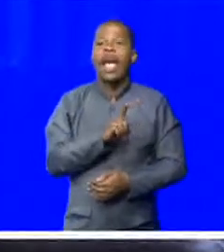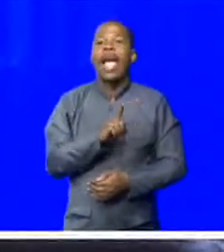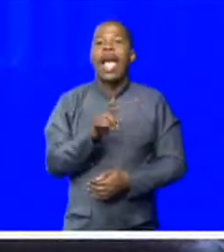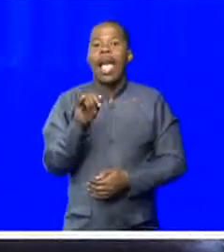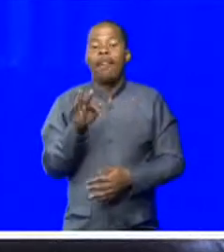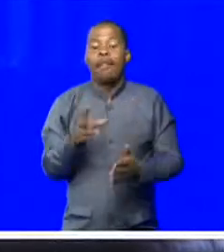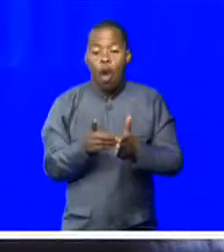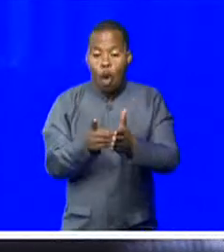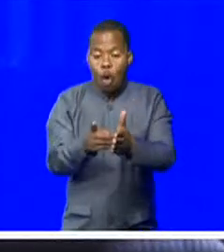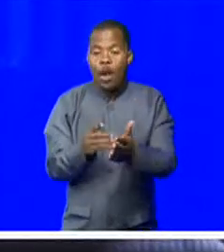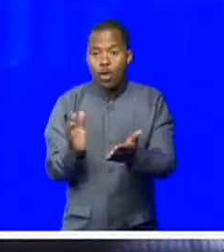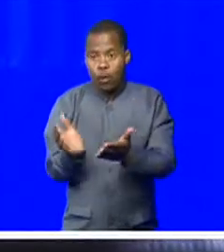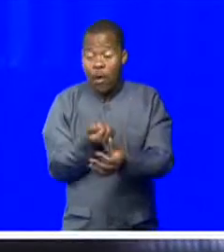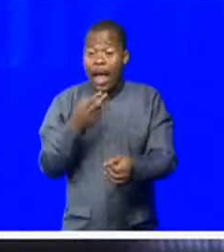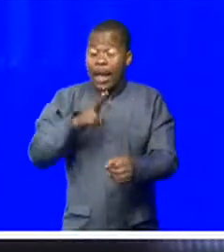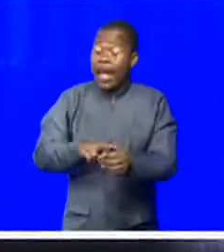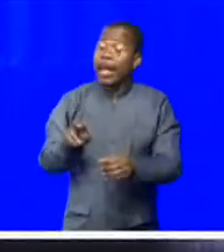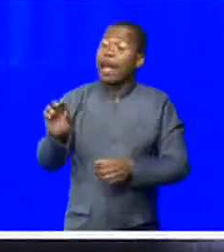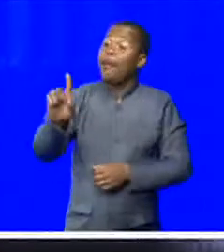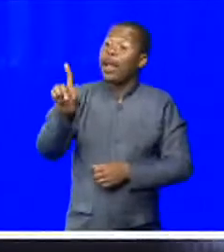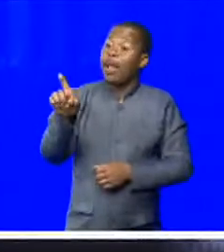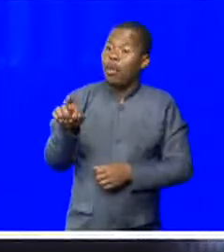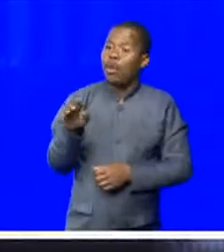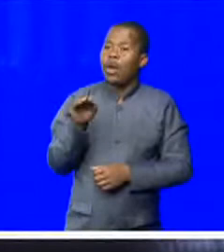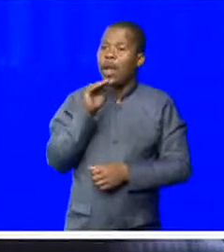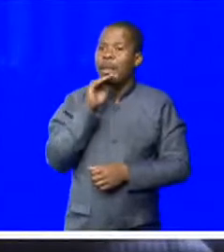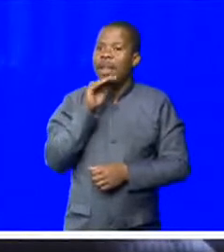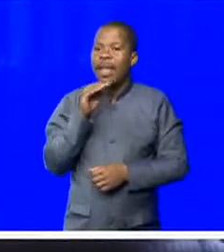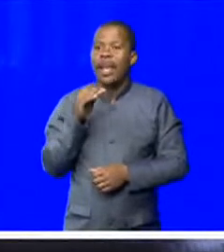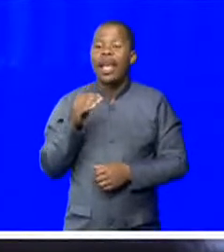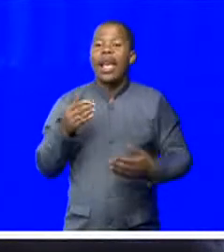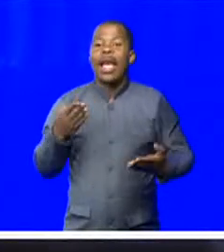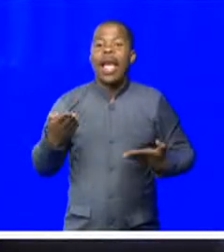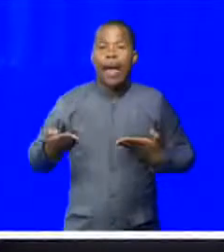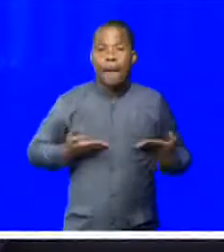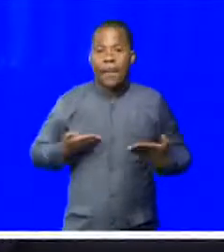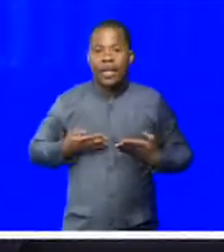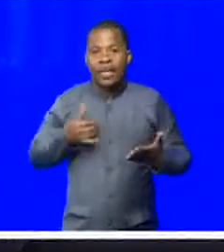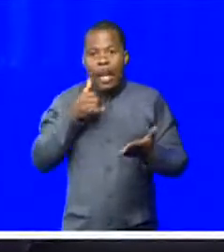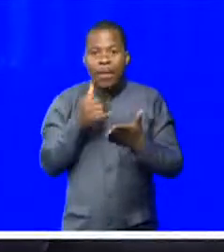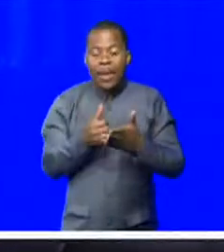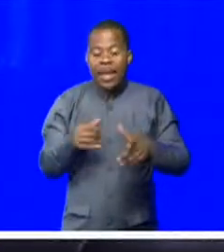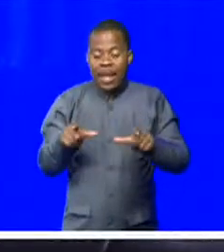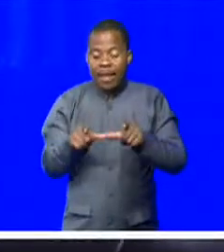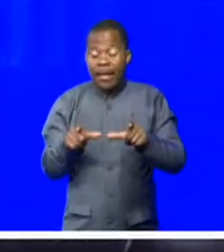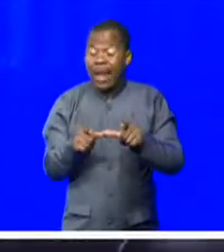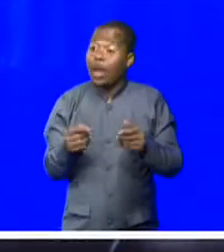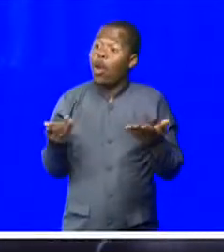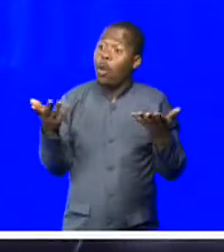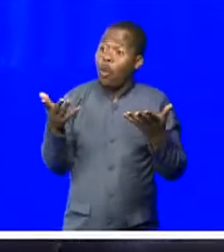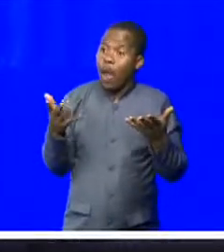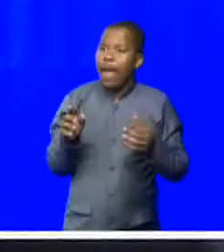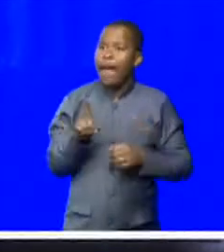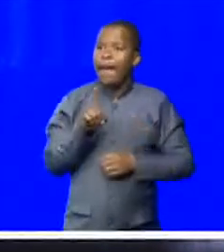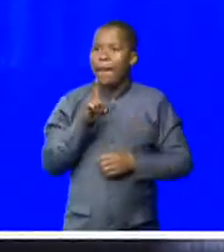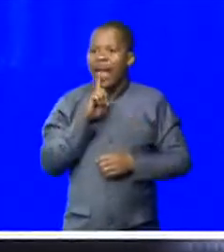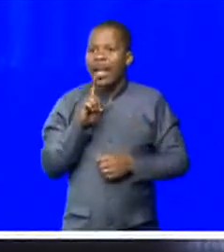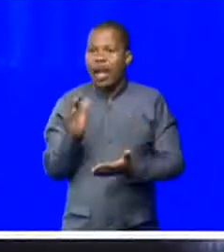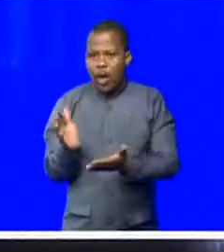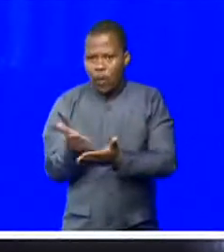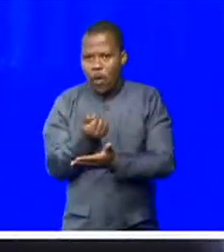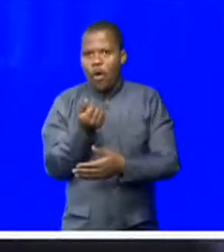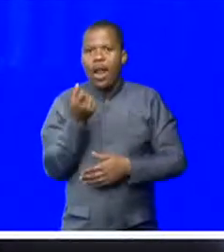order lakho batakubuta lena ukuthi oh kepha iphi trading license ukhanze ukuthi seyinvolelula